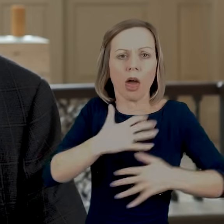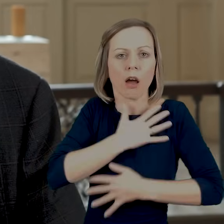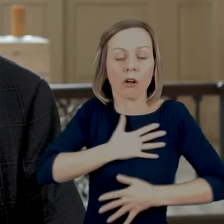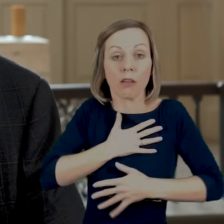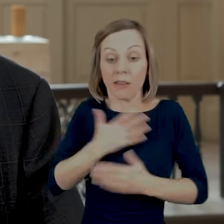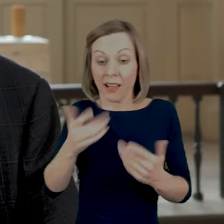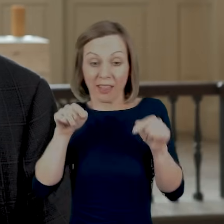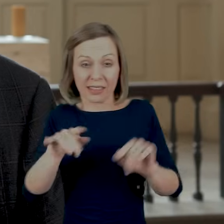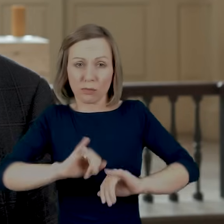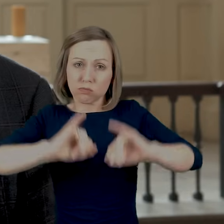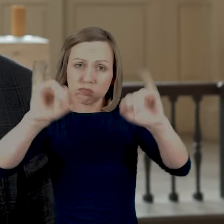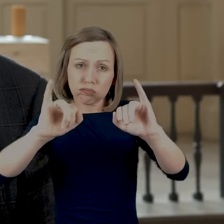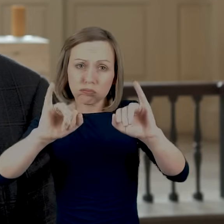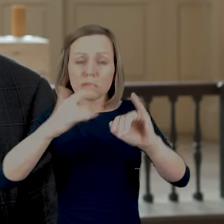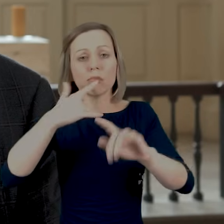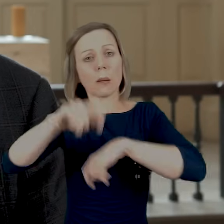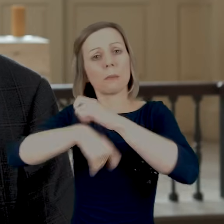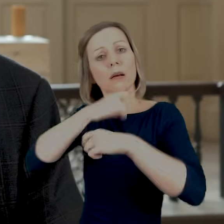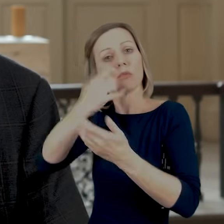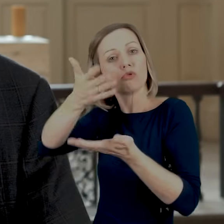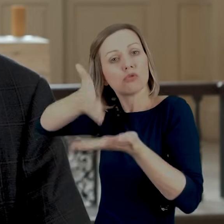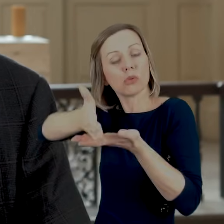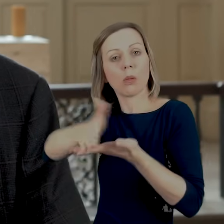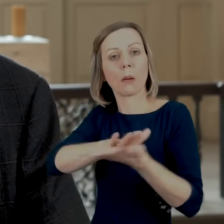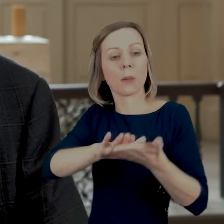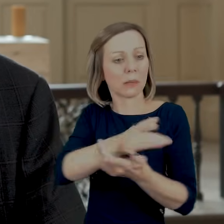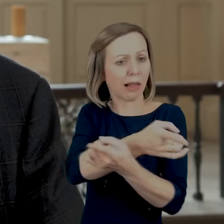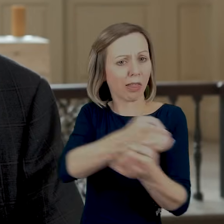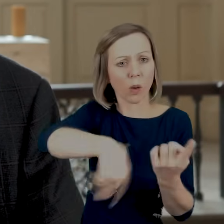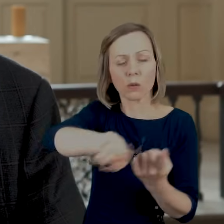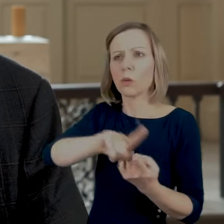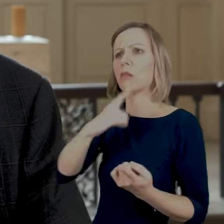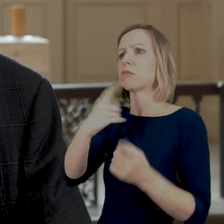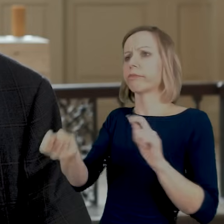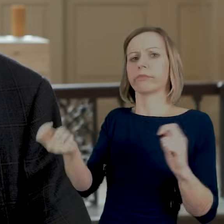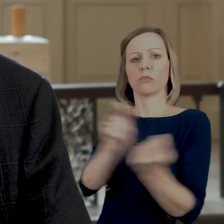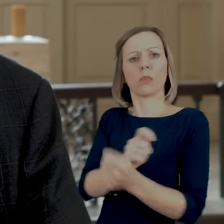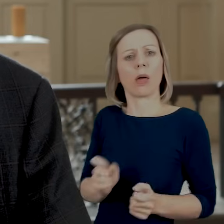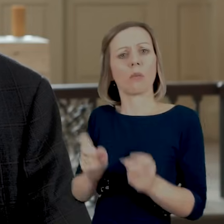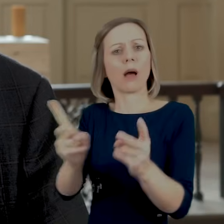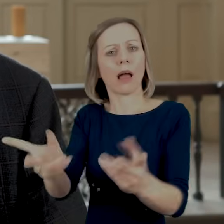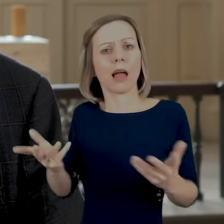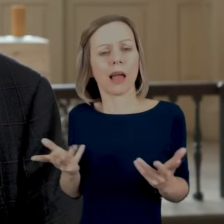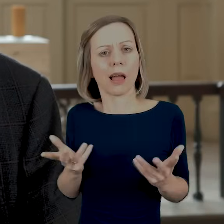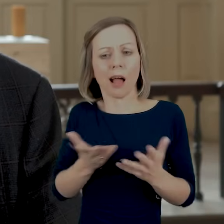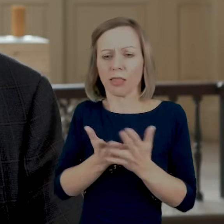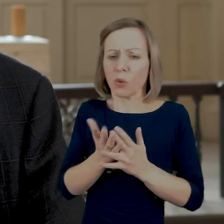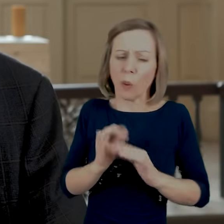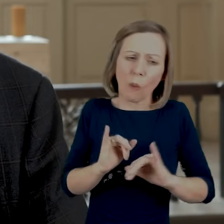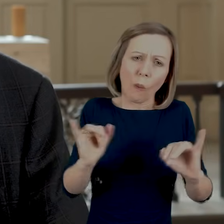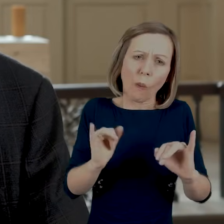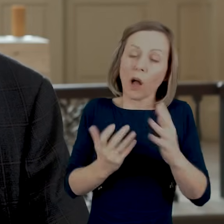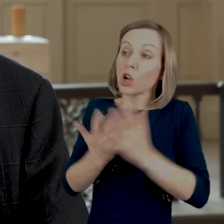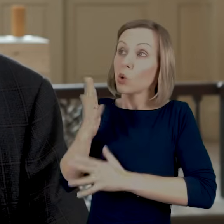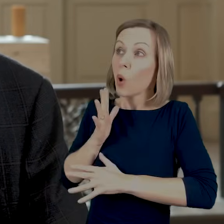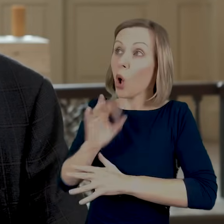loss. Make of this crisis a moment of truth, that in devastation people may resolve on a different path, and